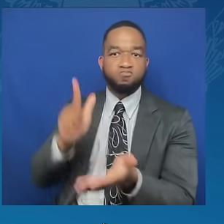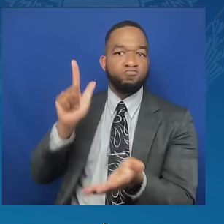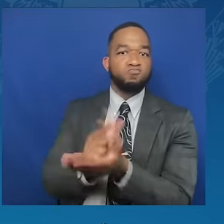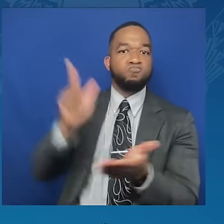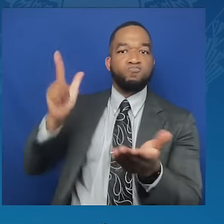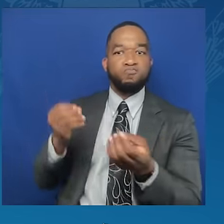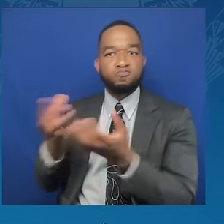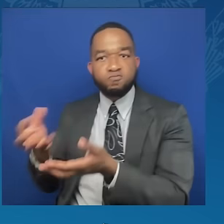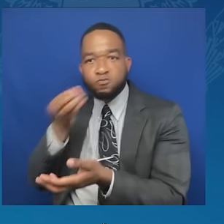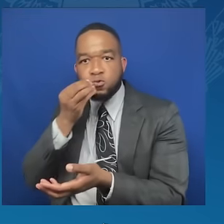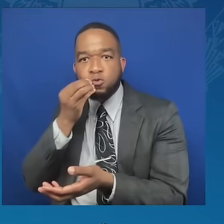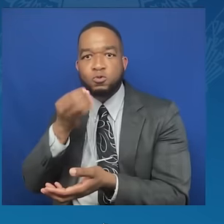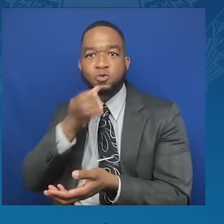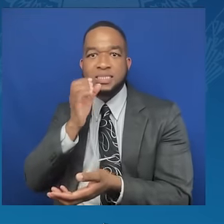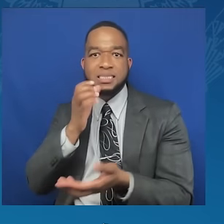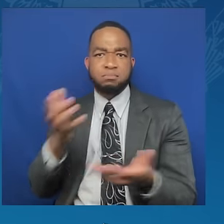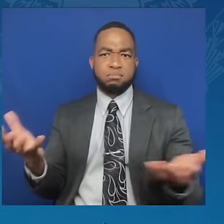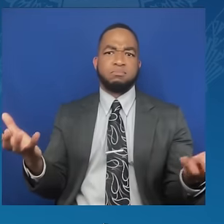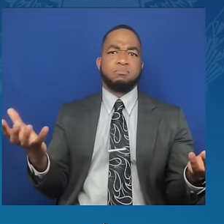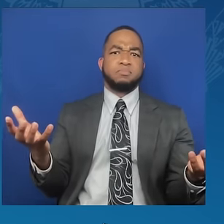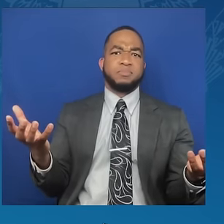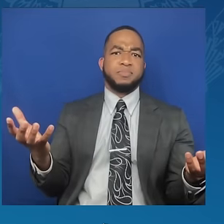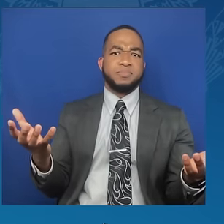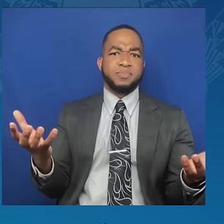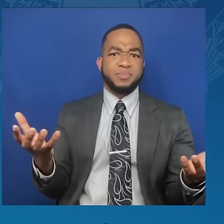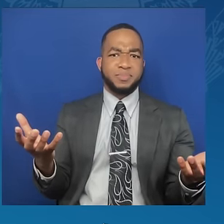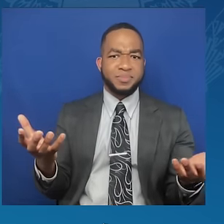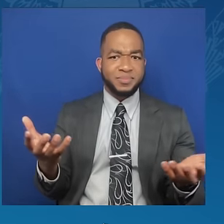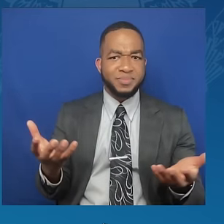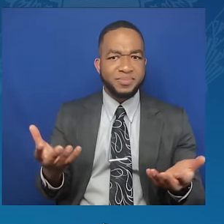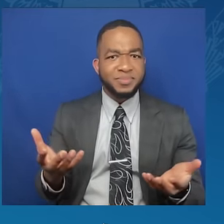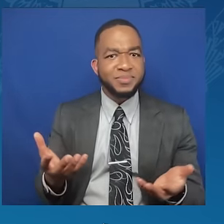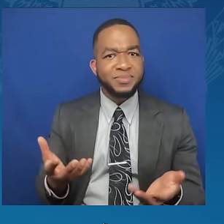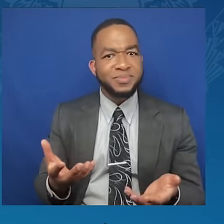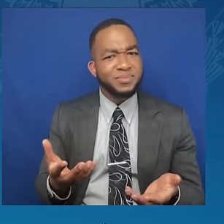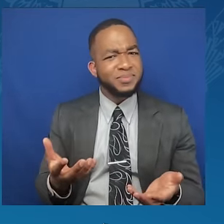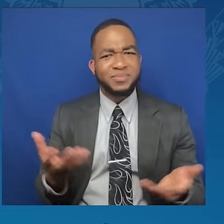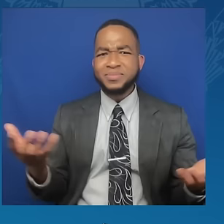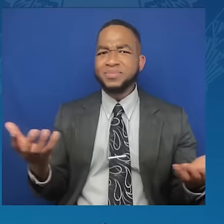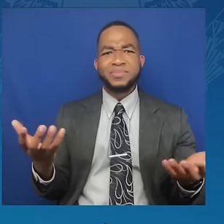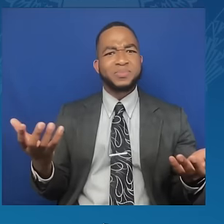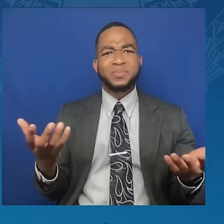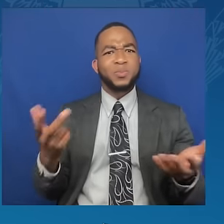here, Rev, whatever happened to love thy neighbor?